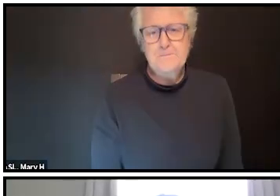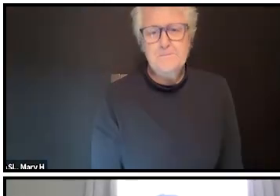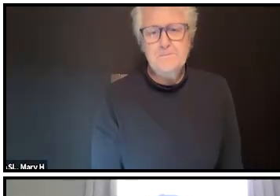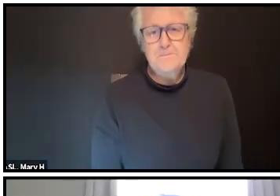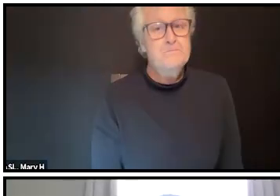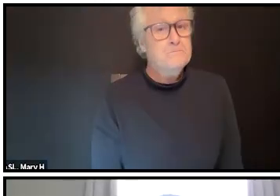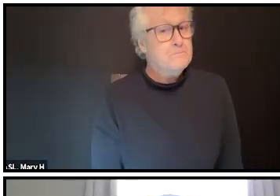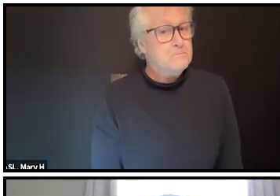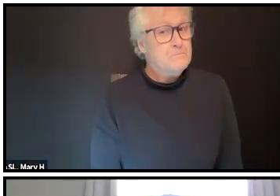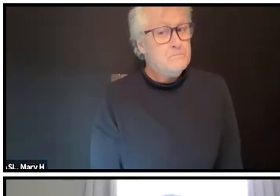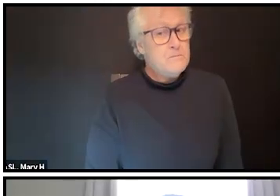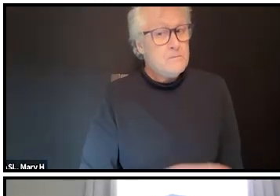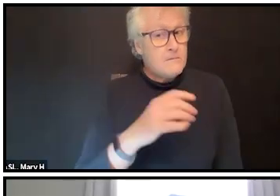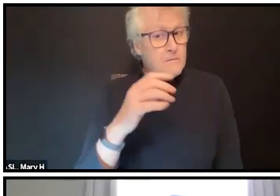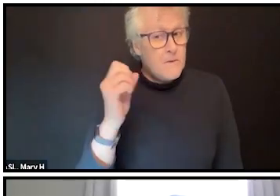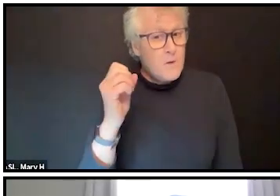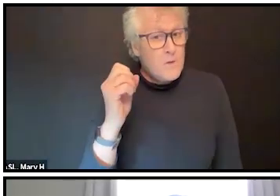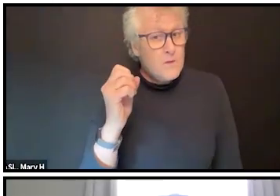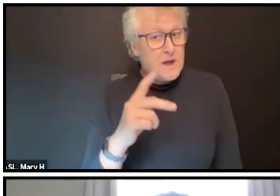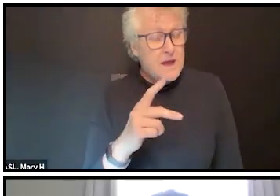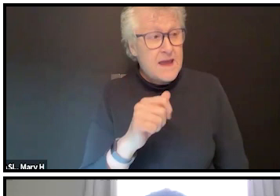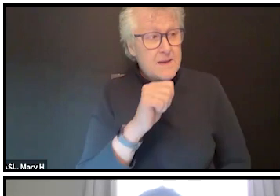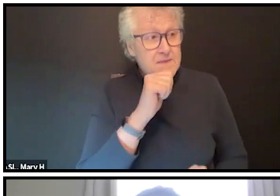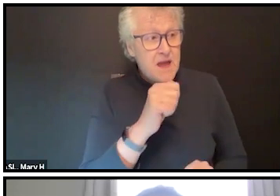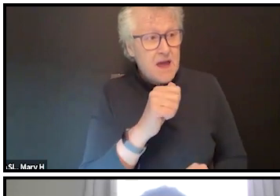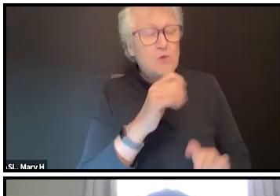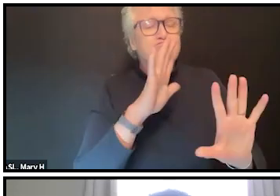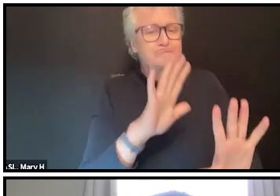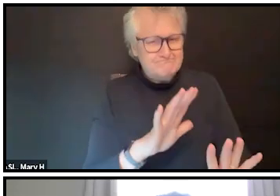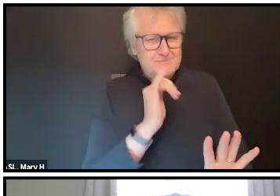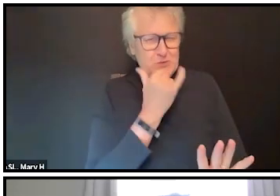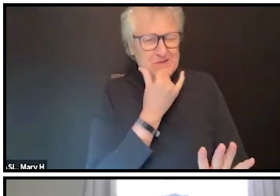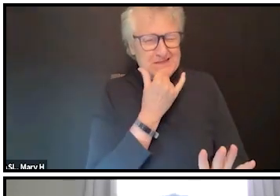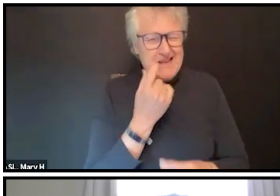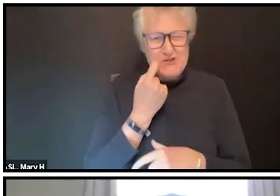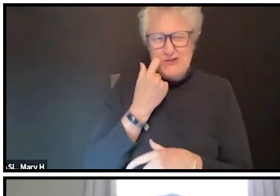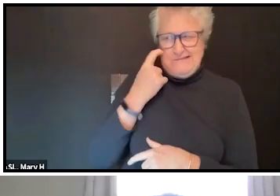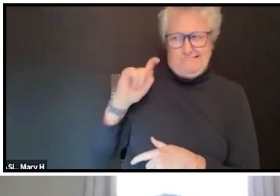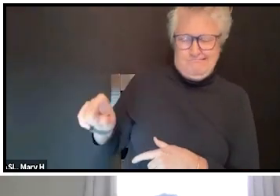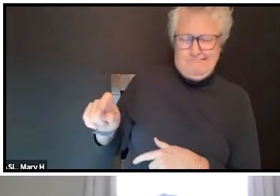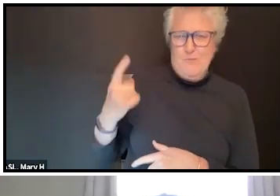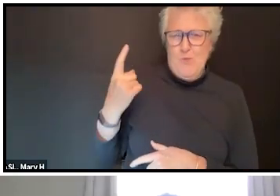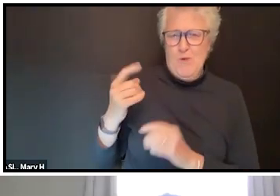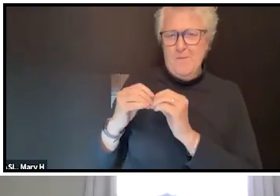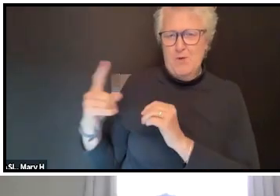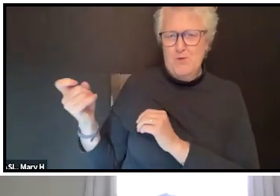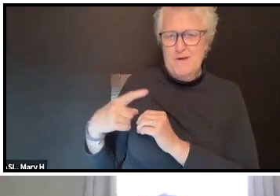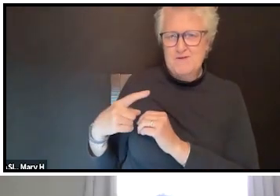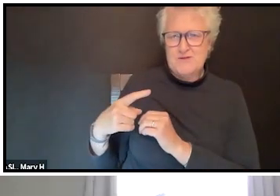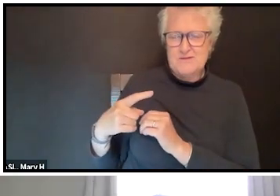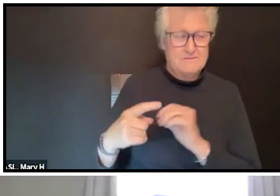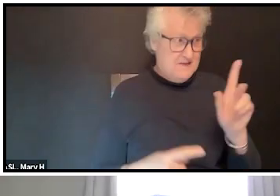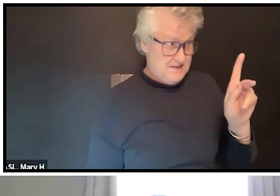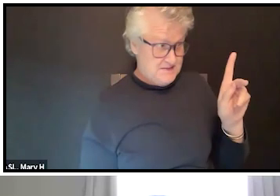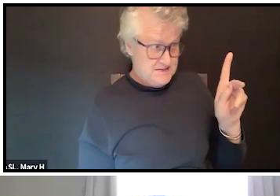Well, I'm not seeing any. Oops. I see one question come through now. Is Kevin Savage not the